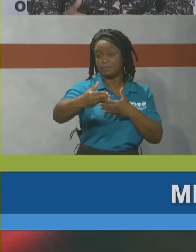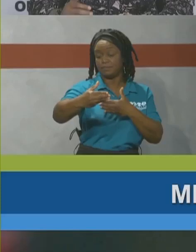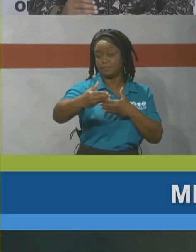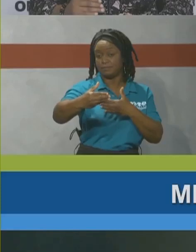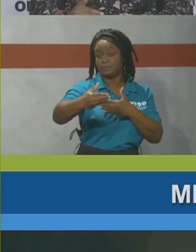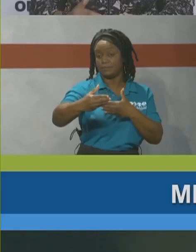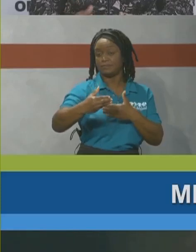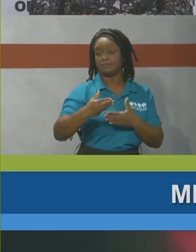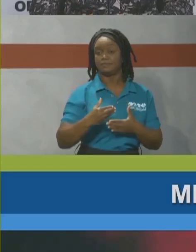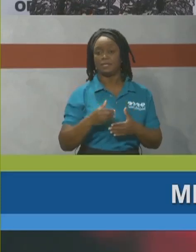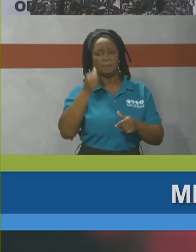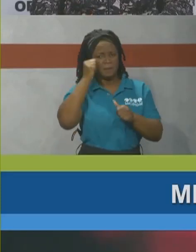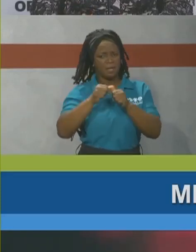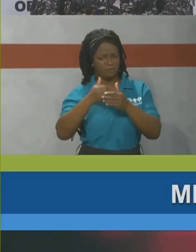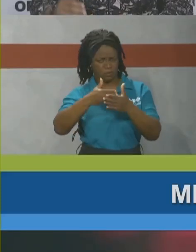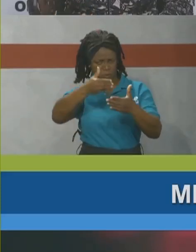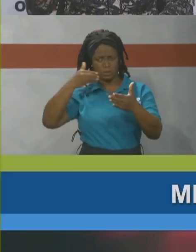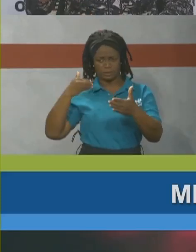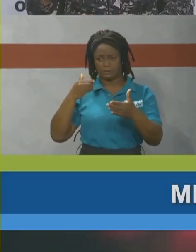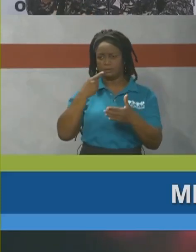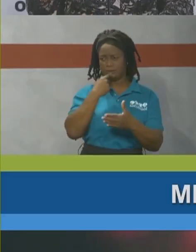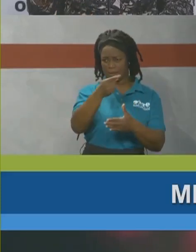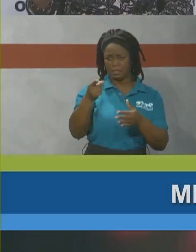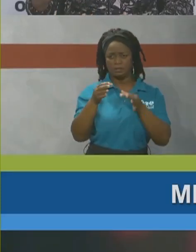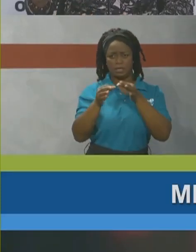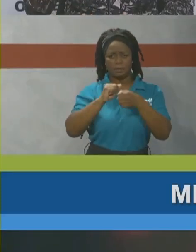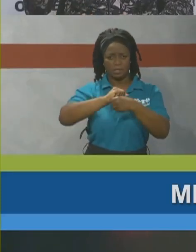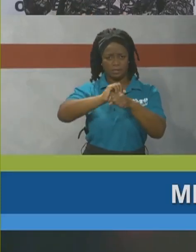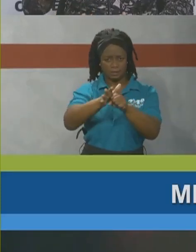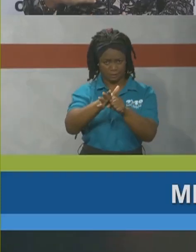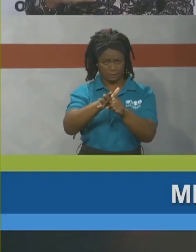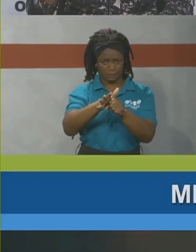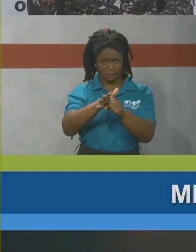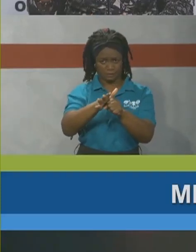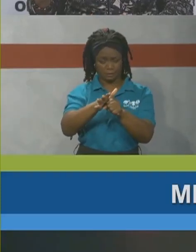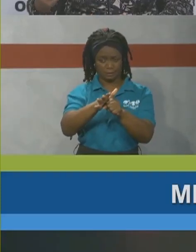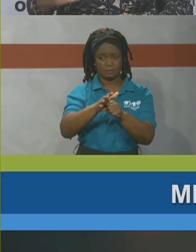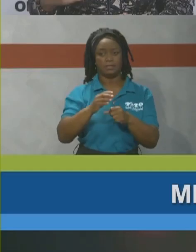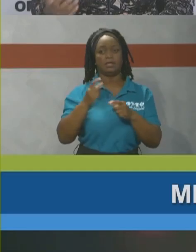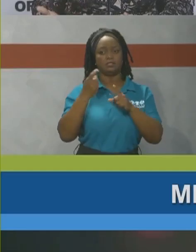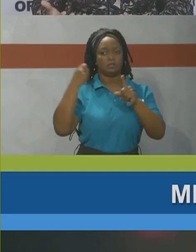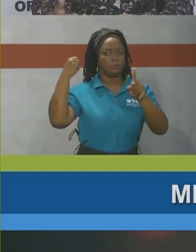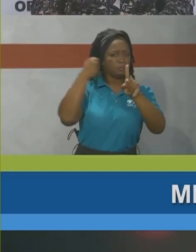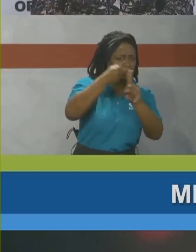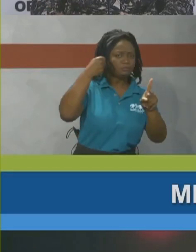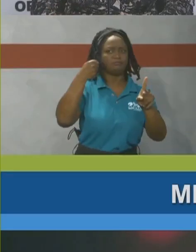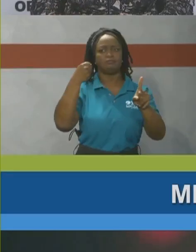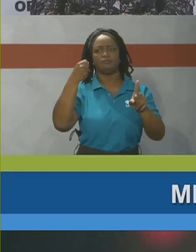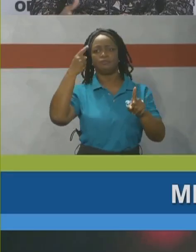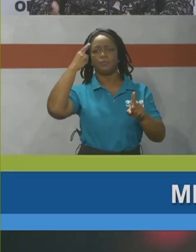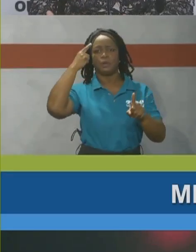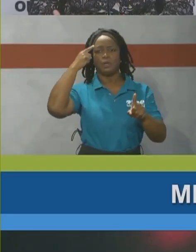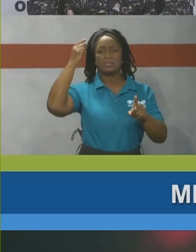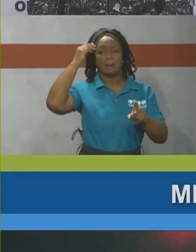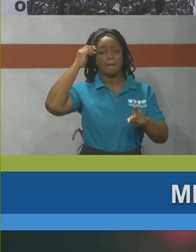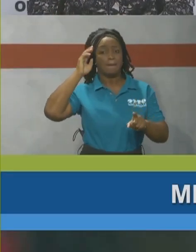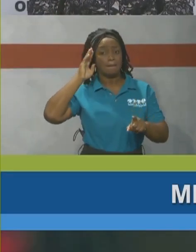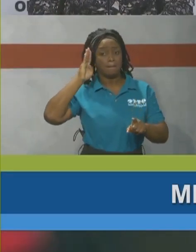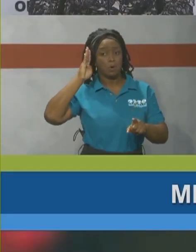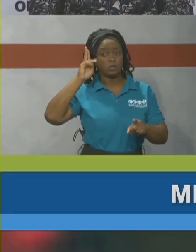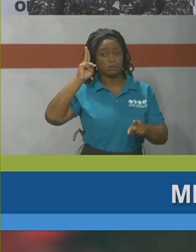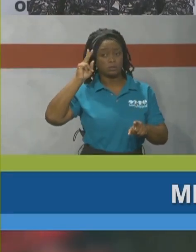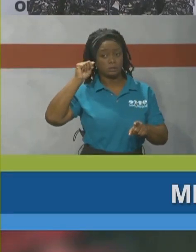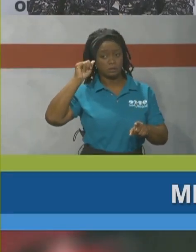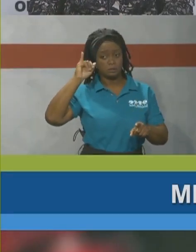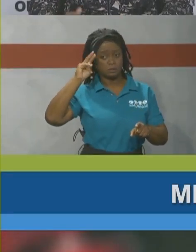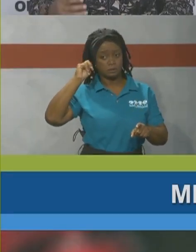that with COVID, it can have receptors and it can attack the brain, the heart, and also the GI